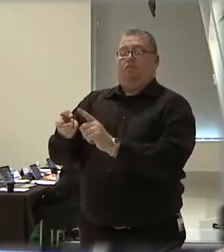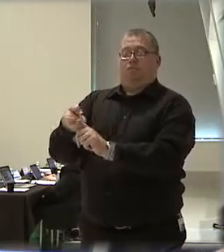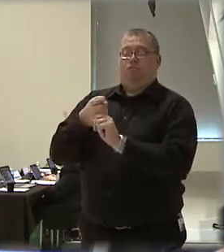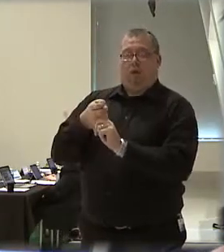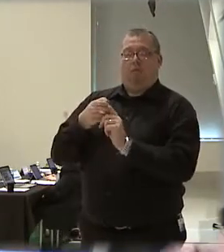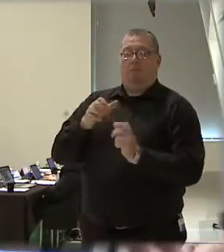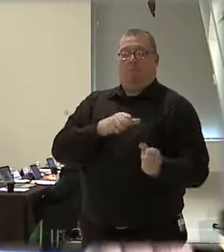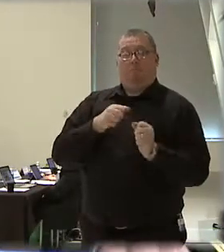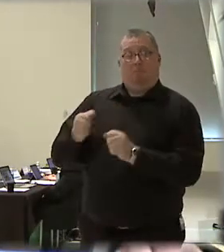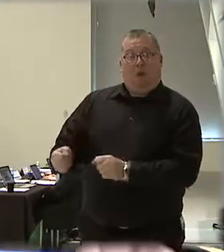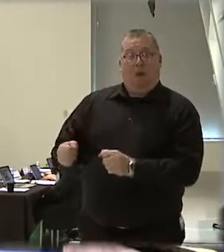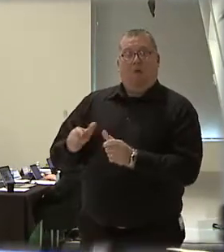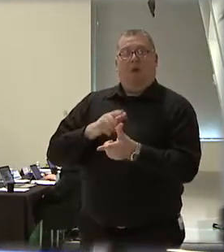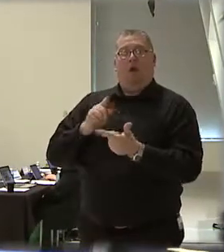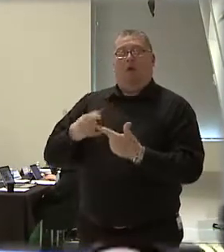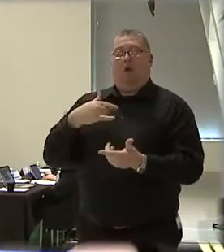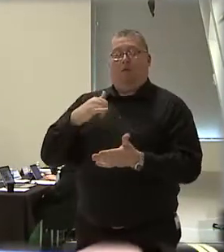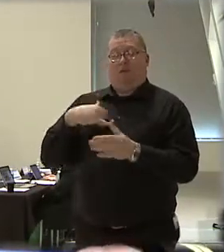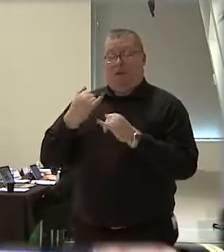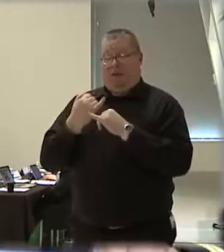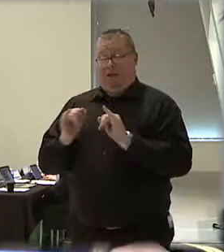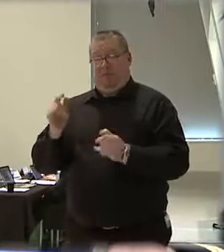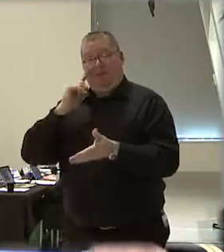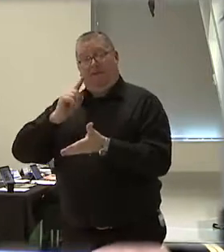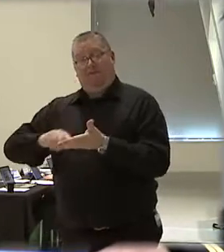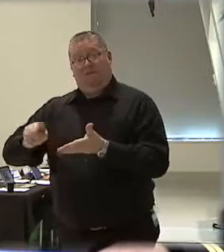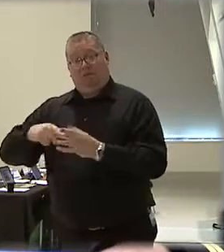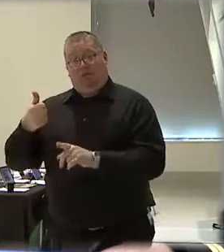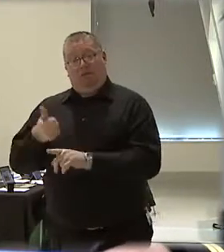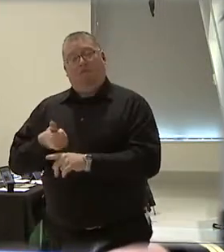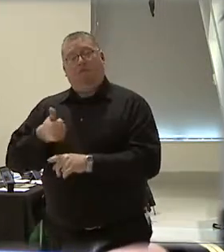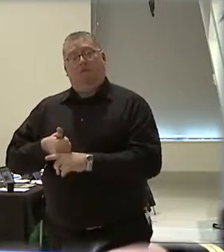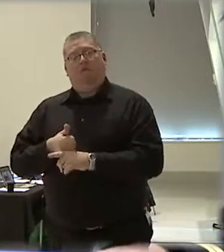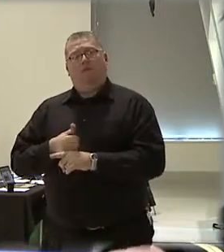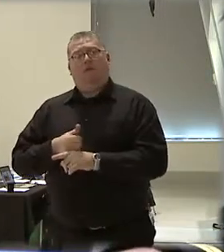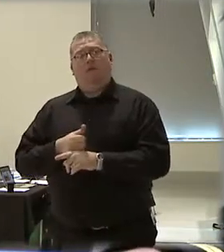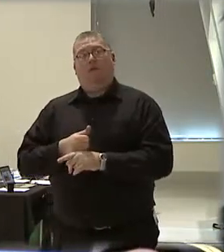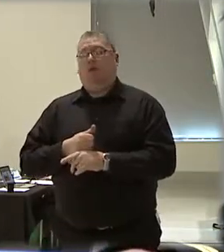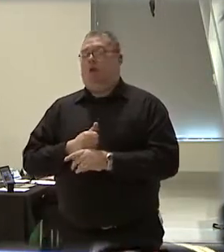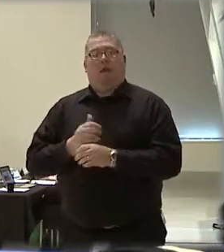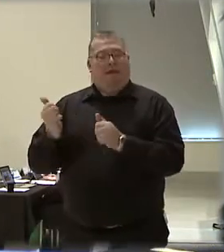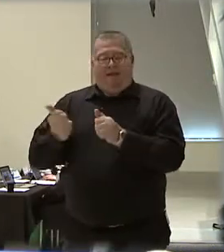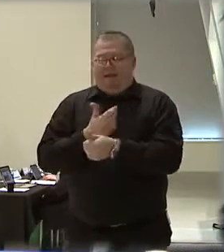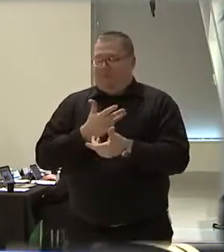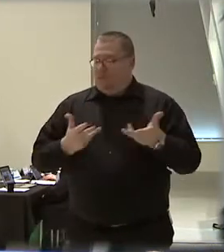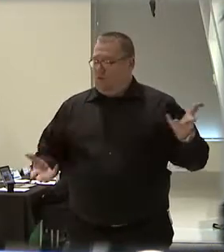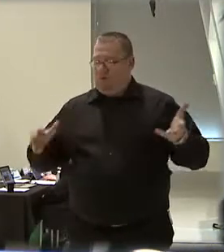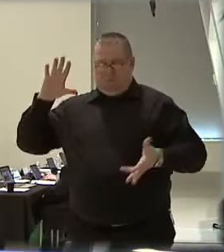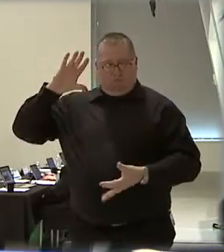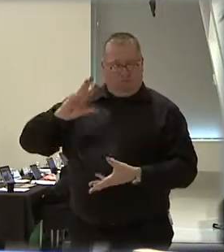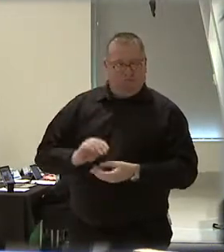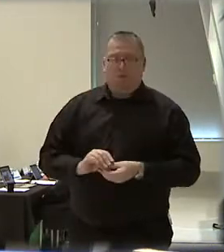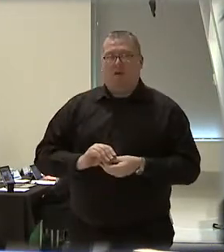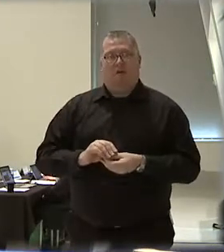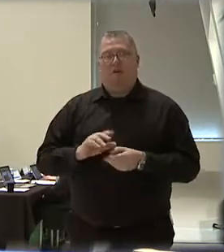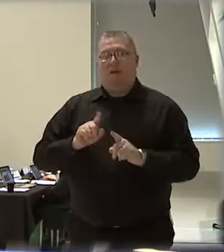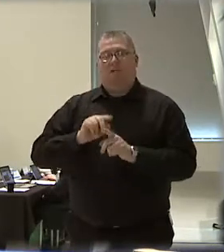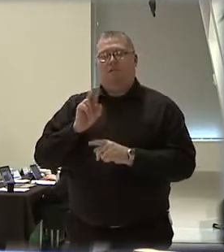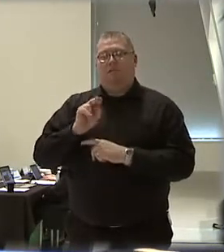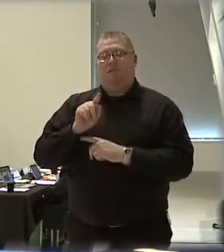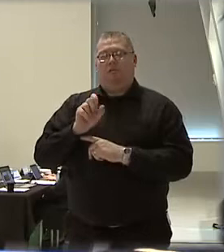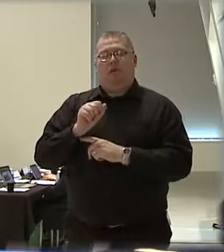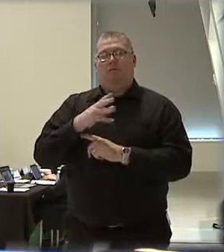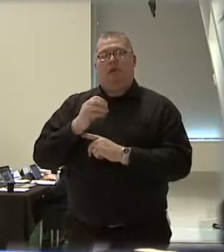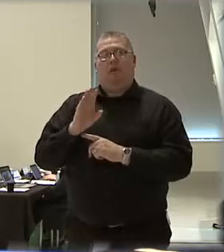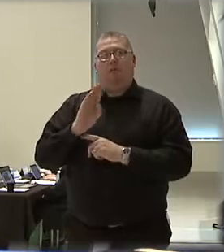ability to do their own independent investigation, but basically the whole nuts and bolts. And I would say that the